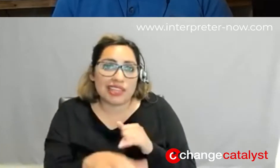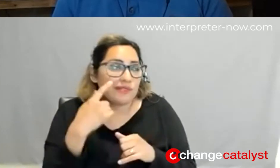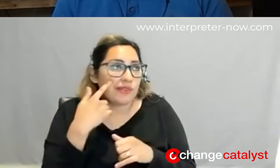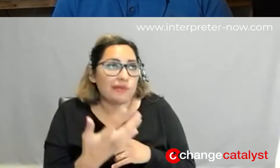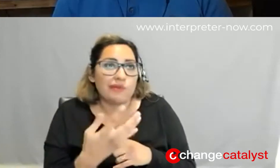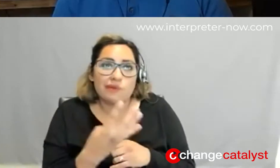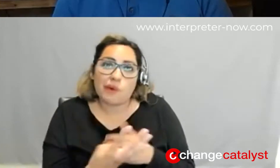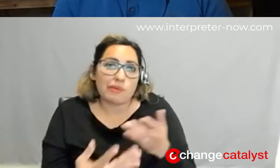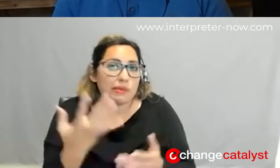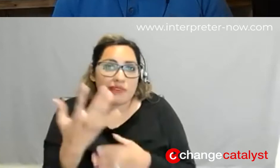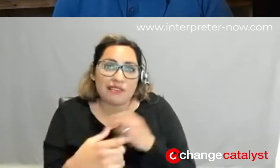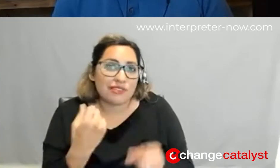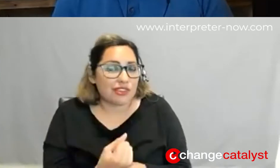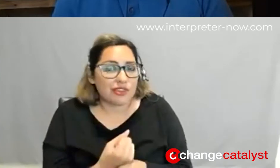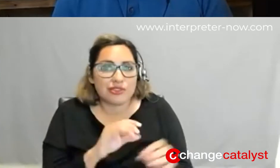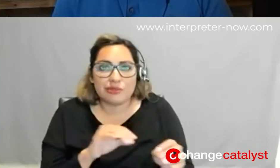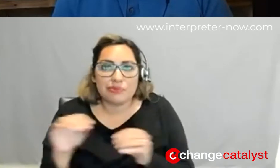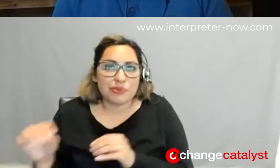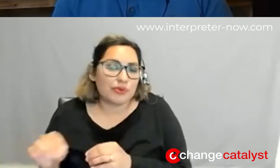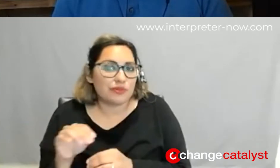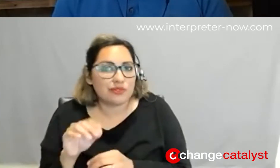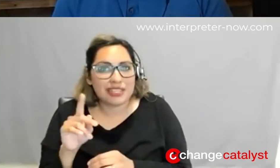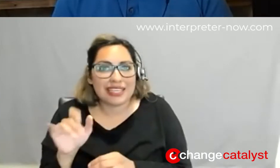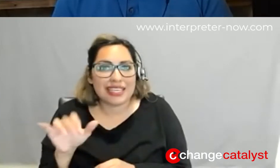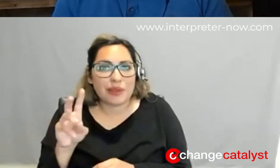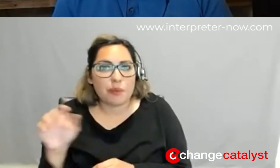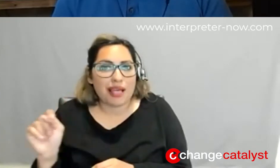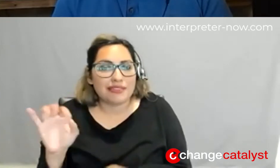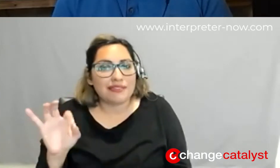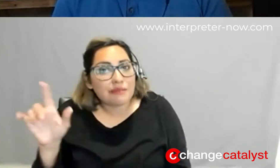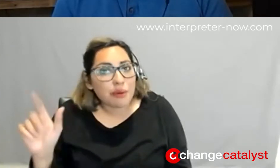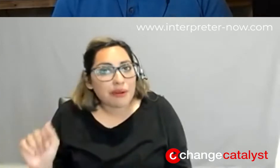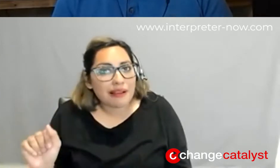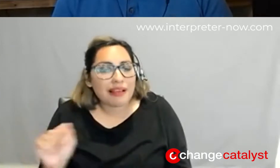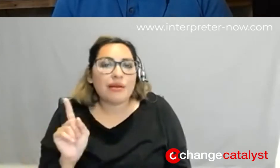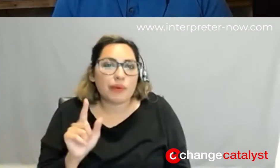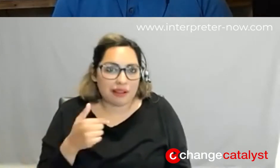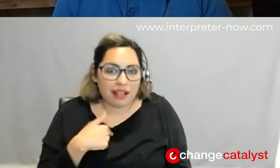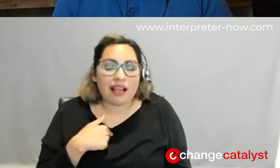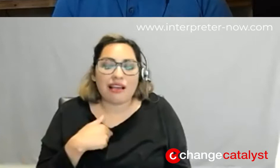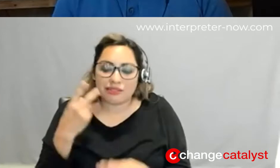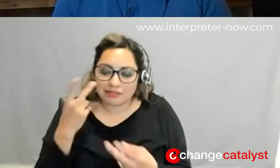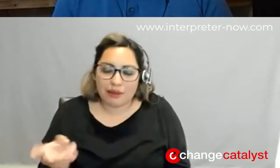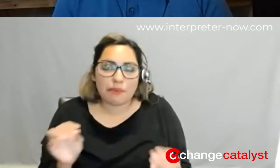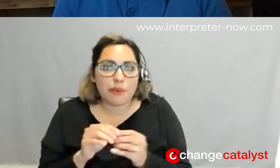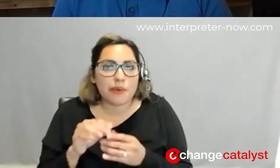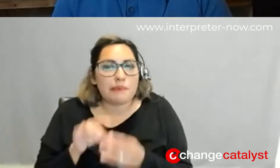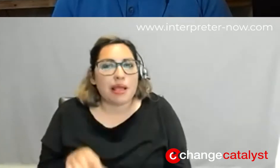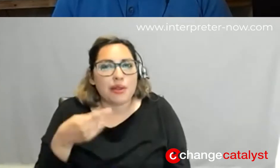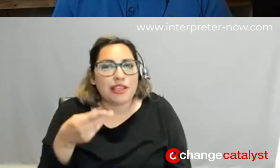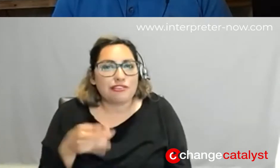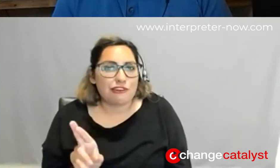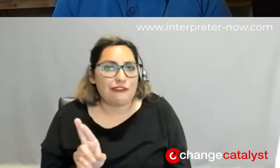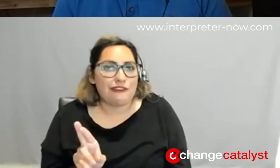and left and lived in Key West, Florida. And that's where I got introduced to human resources. And I realized